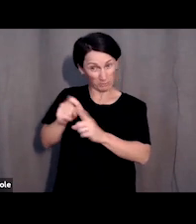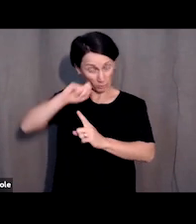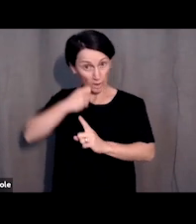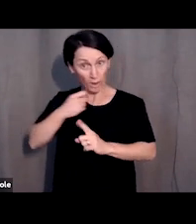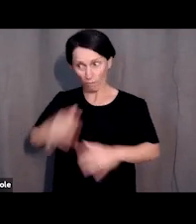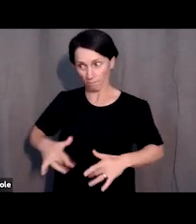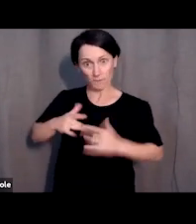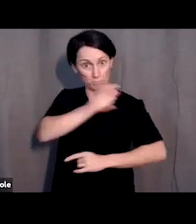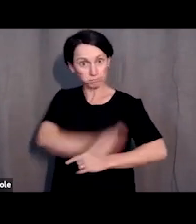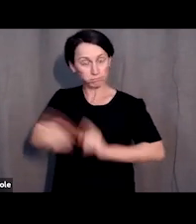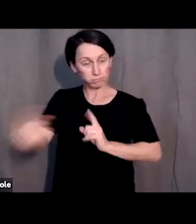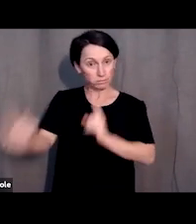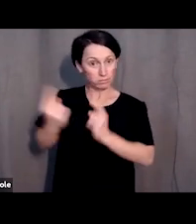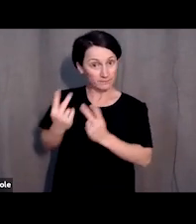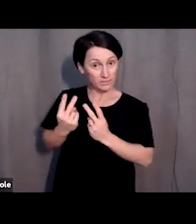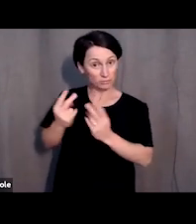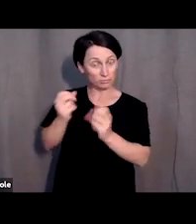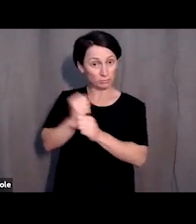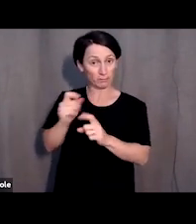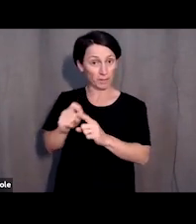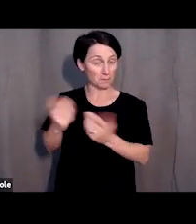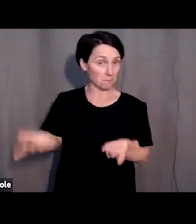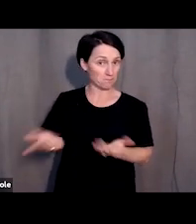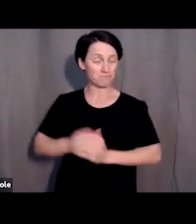we found that while